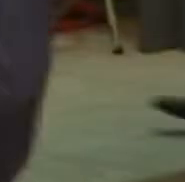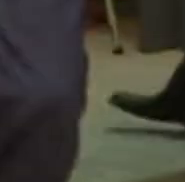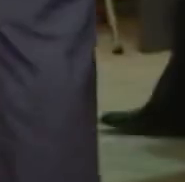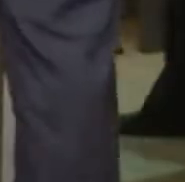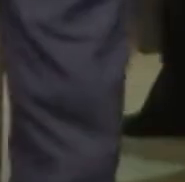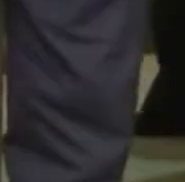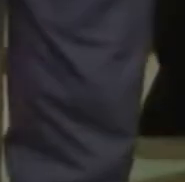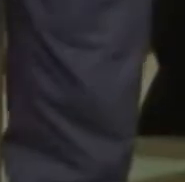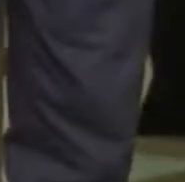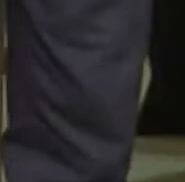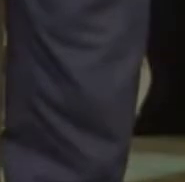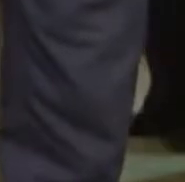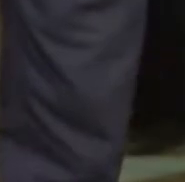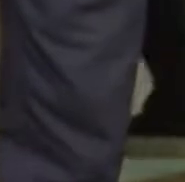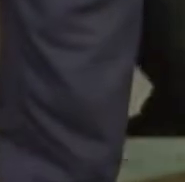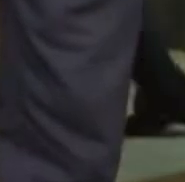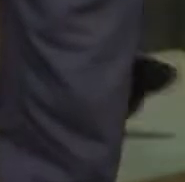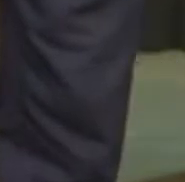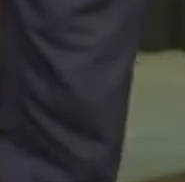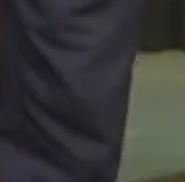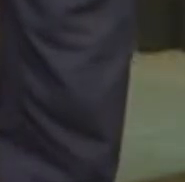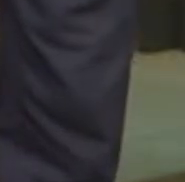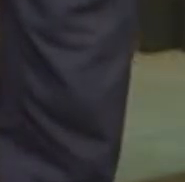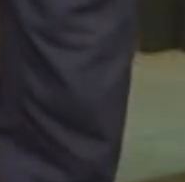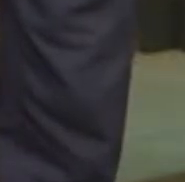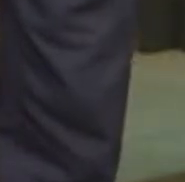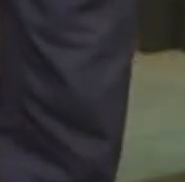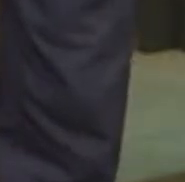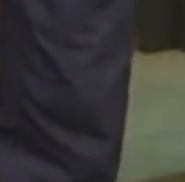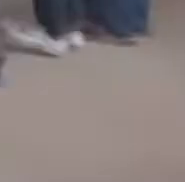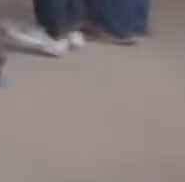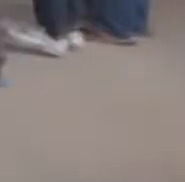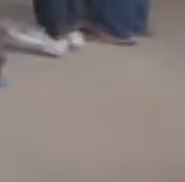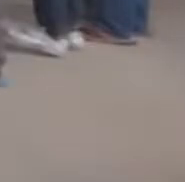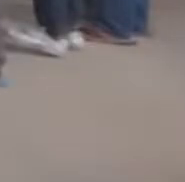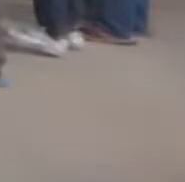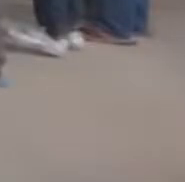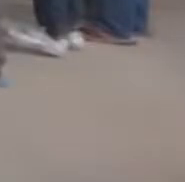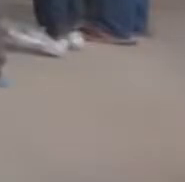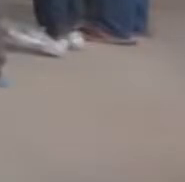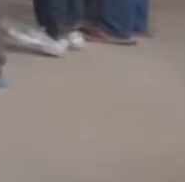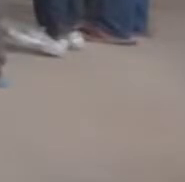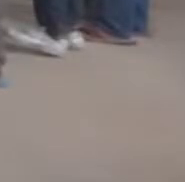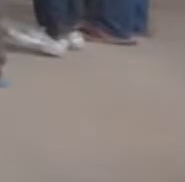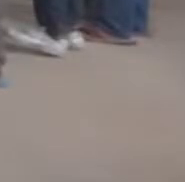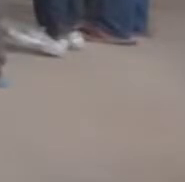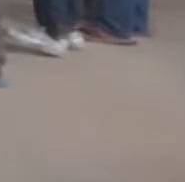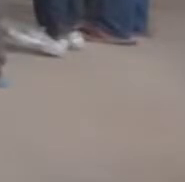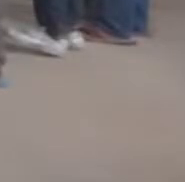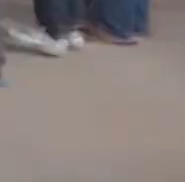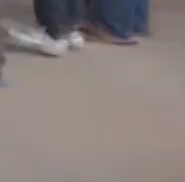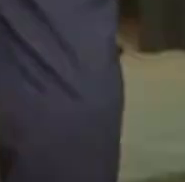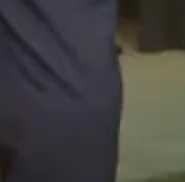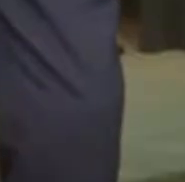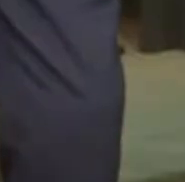of course, I've exhibited like almost all over the world. They are published